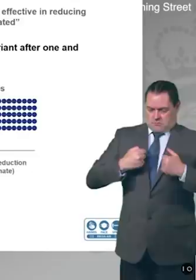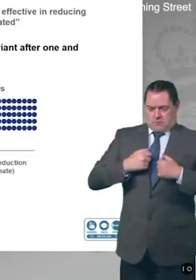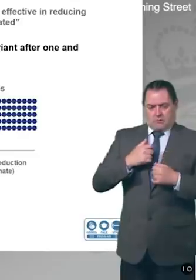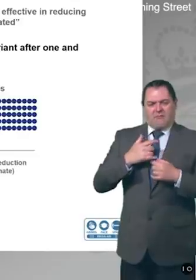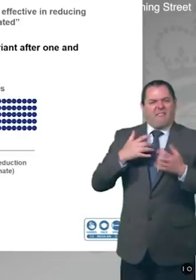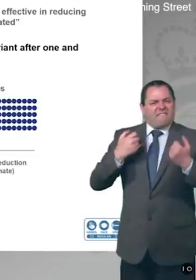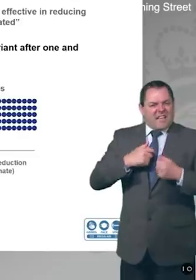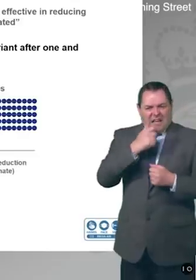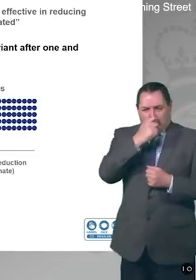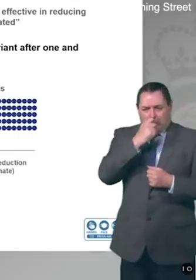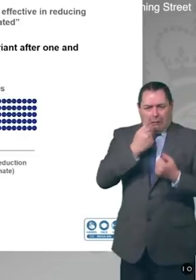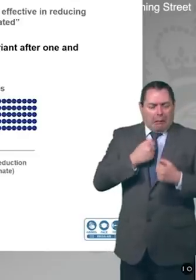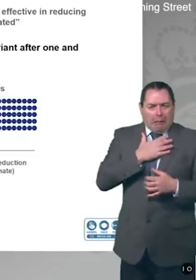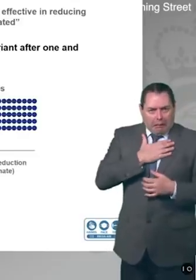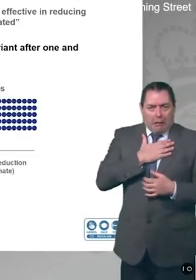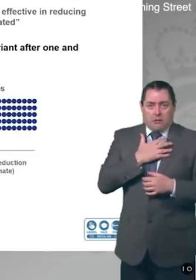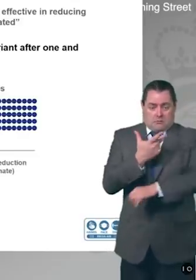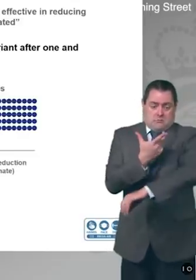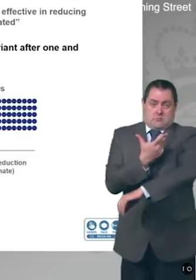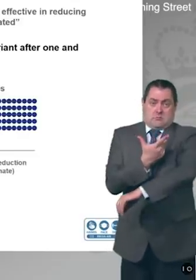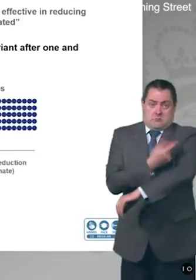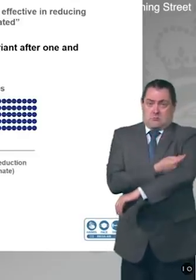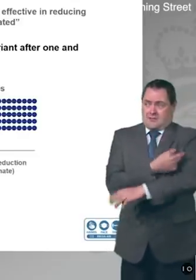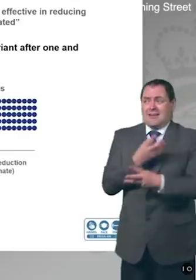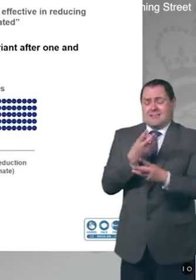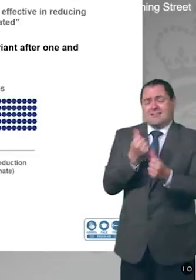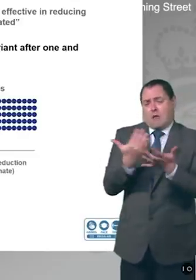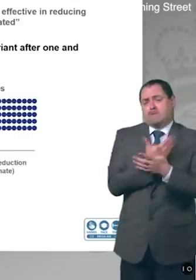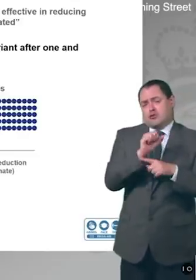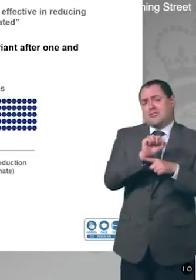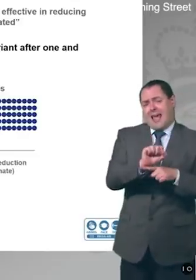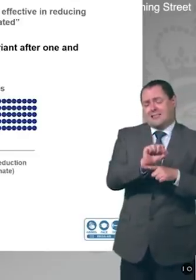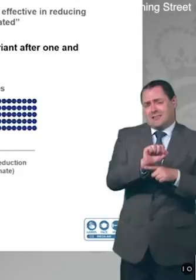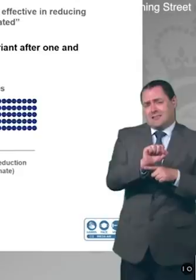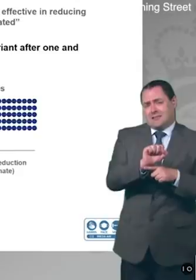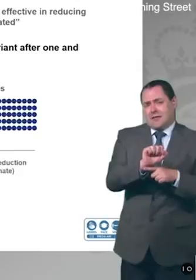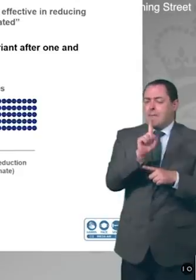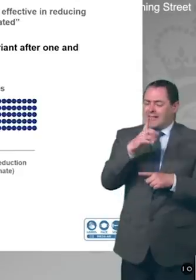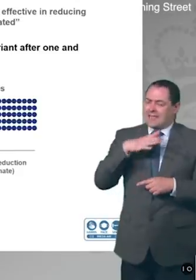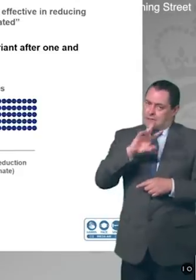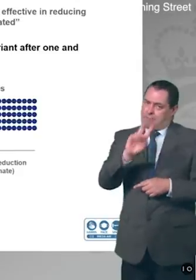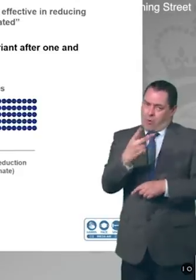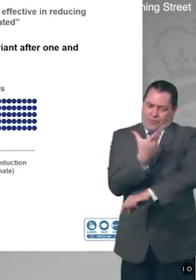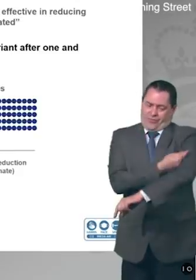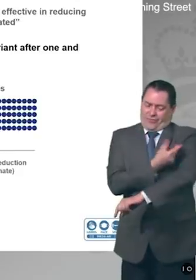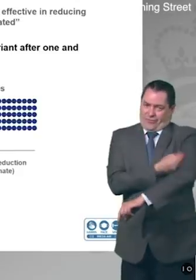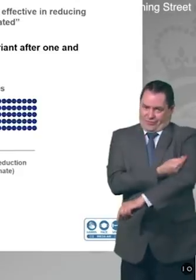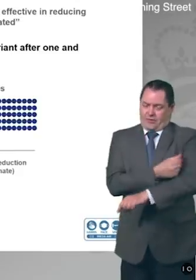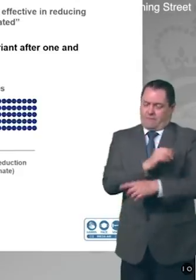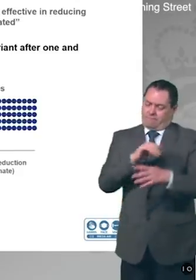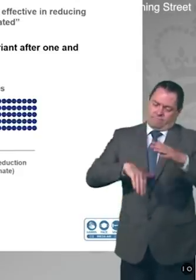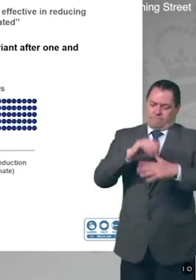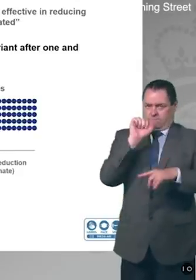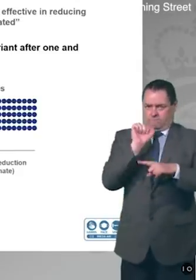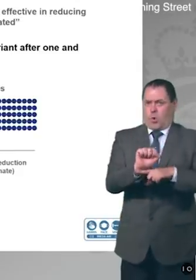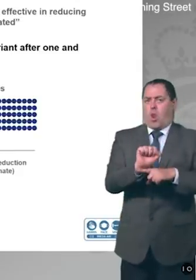dose of the vaccine does provide some protection, but you do need 2 doses of the vaccine to provide a strong